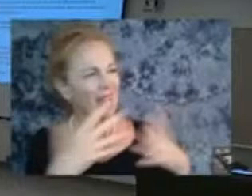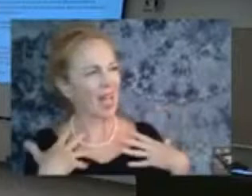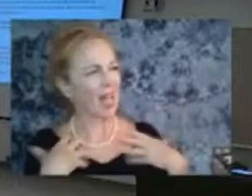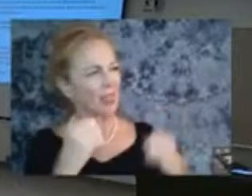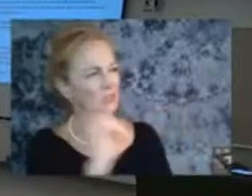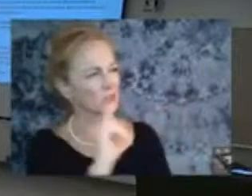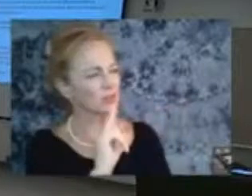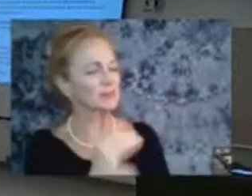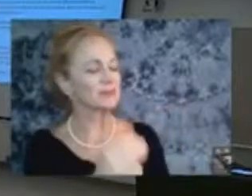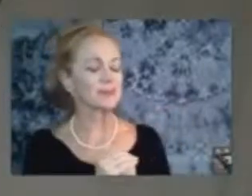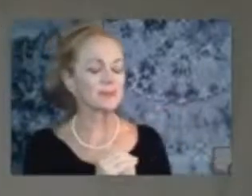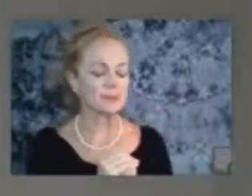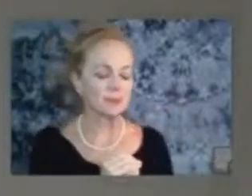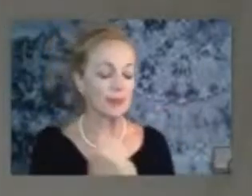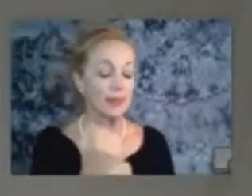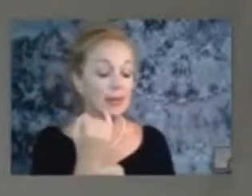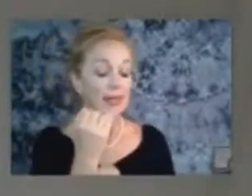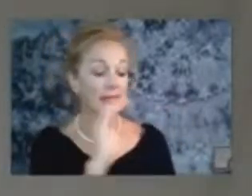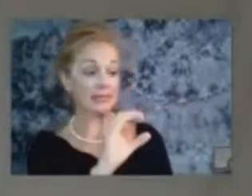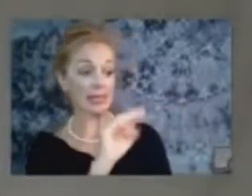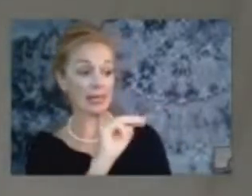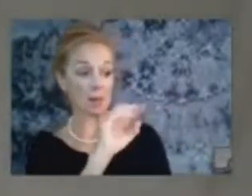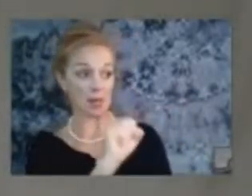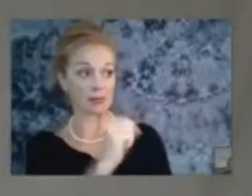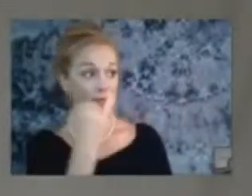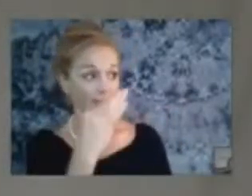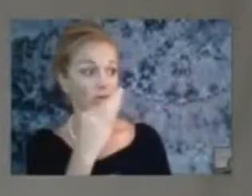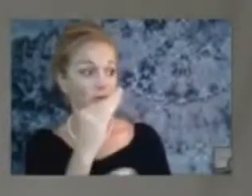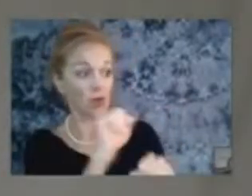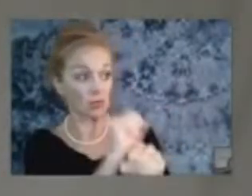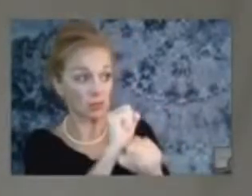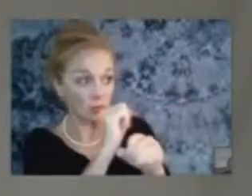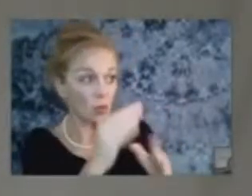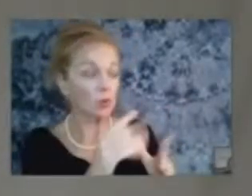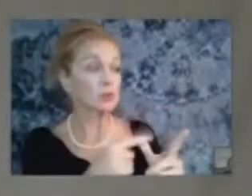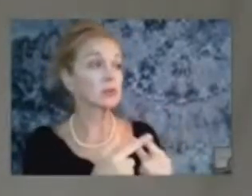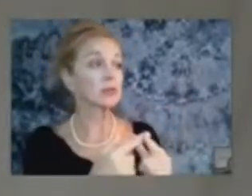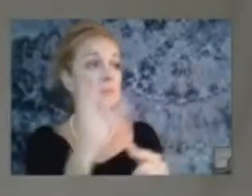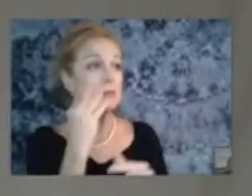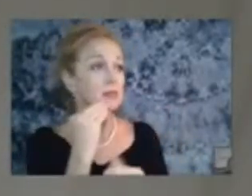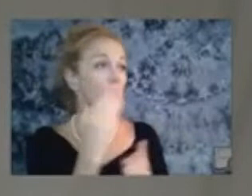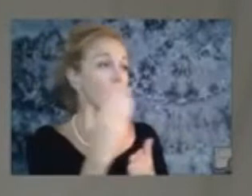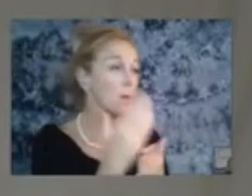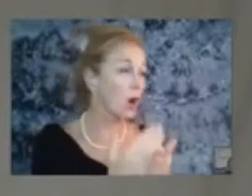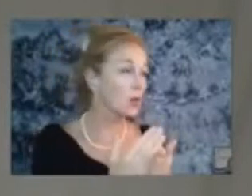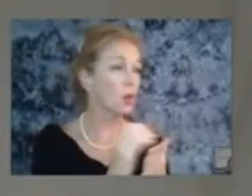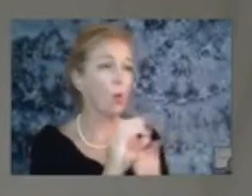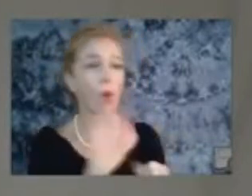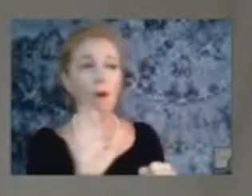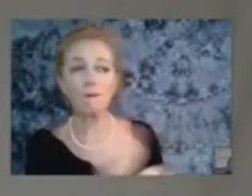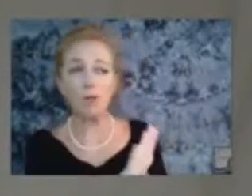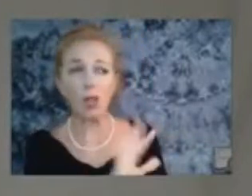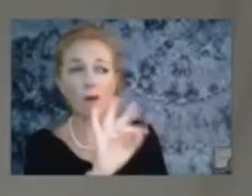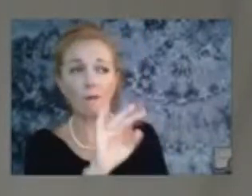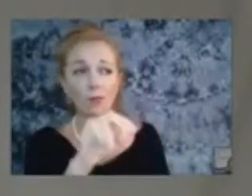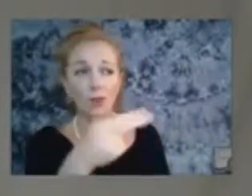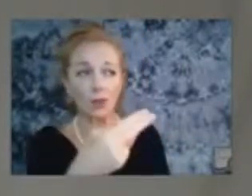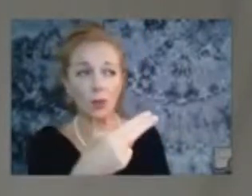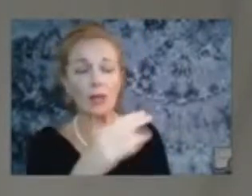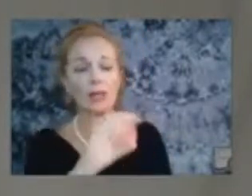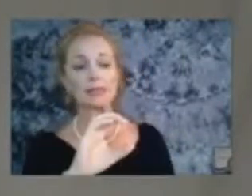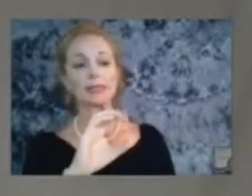is experiencing a partial furlough or a full furlough, CMS would still be contributing their